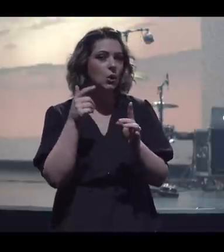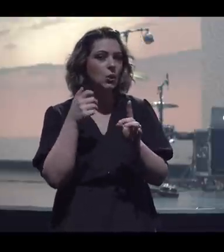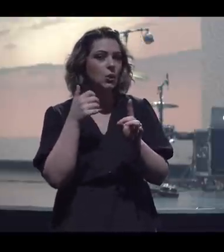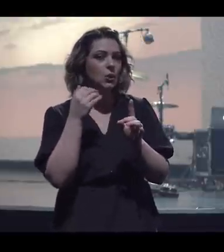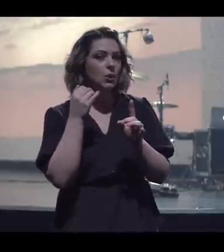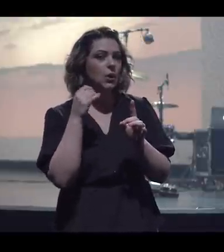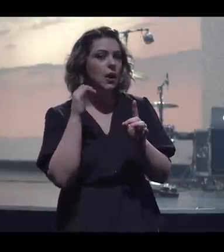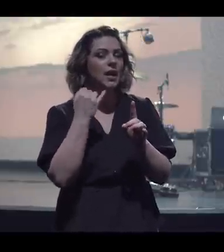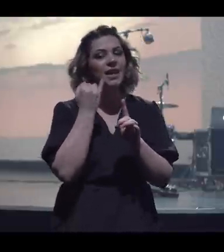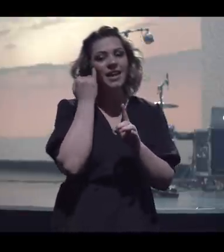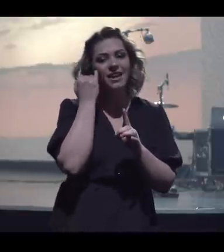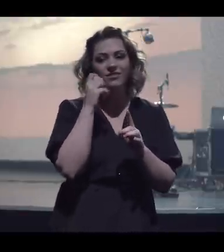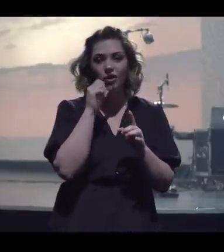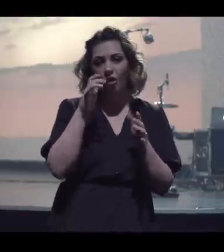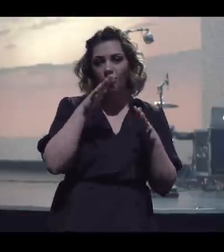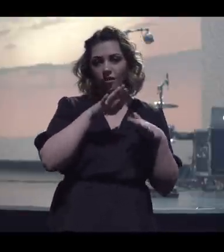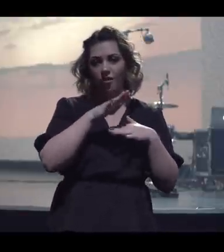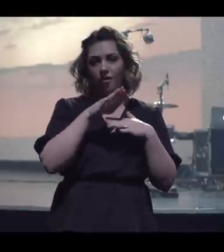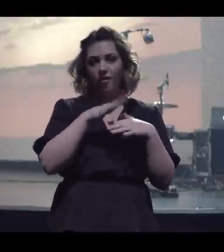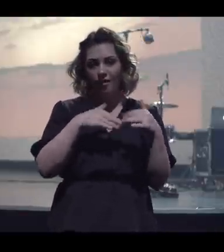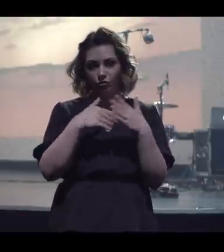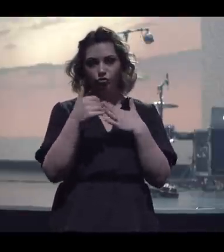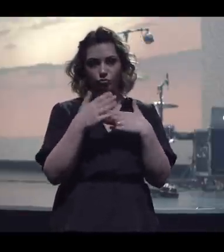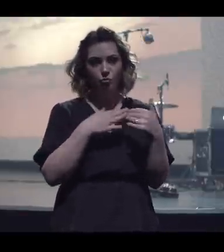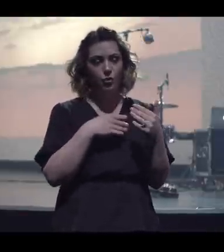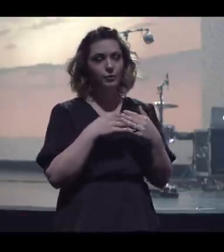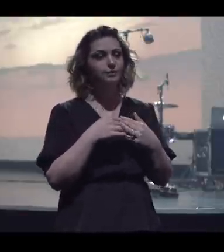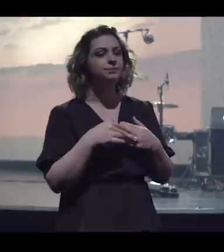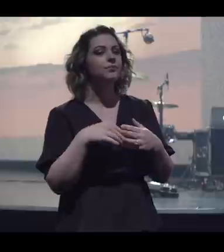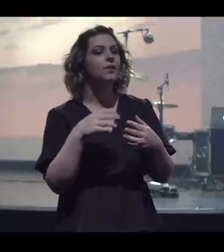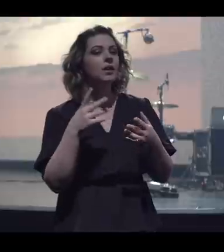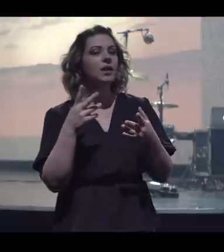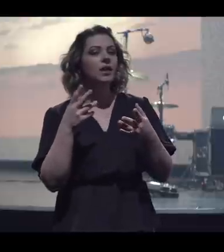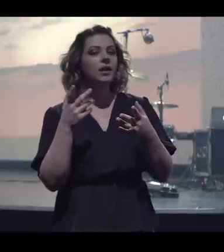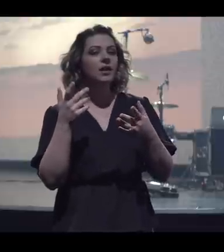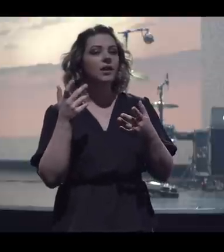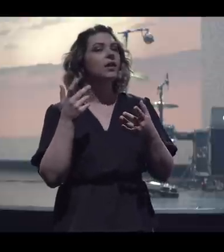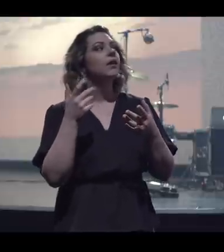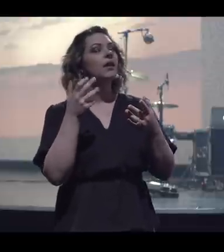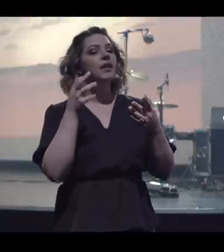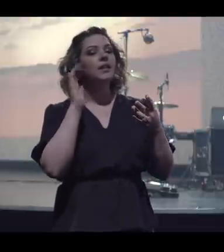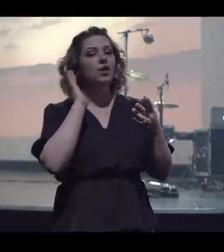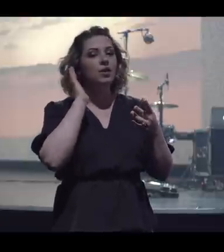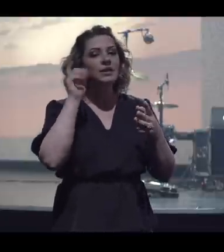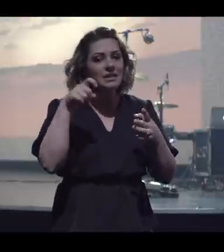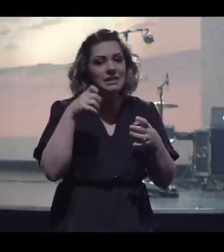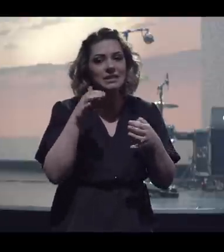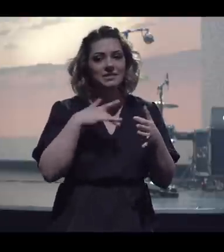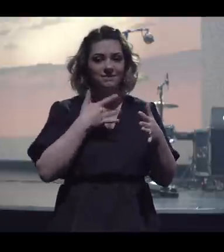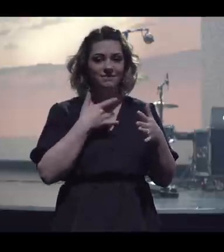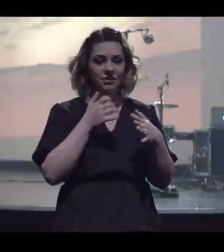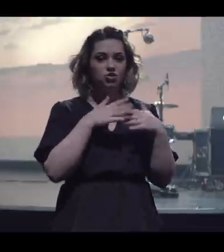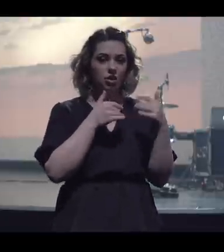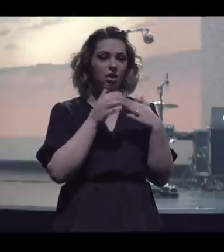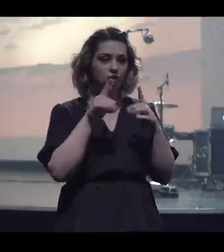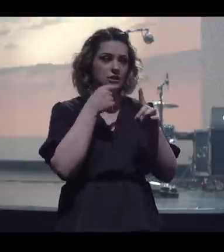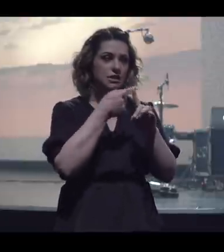to calm the sheep before they'll ever lie down. And I'm not saying that you're a